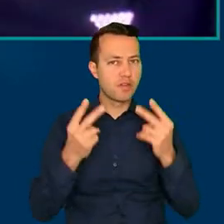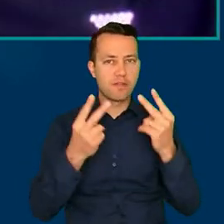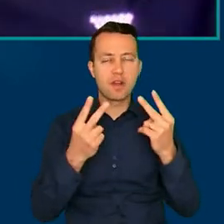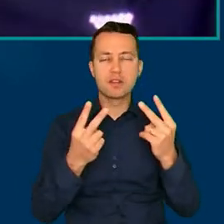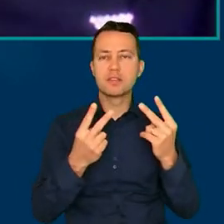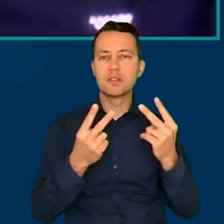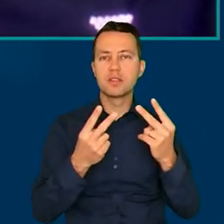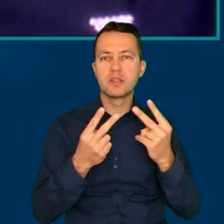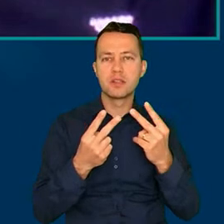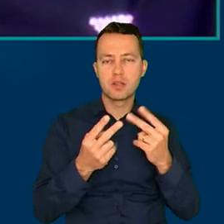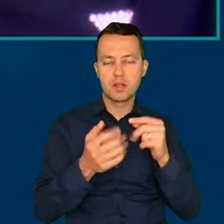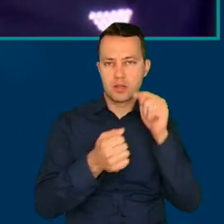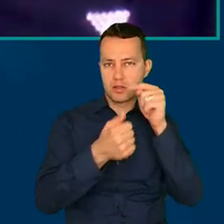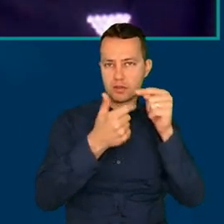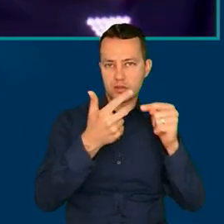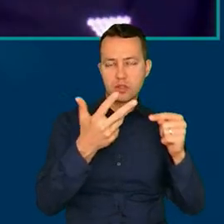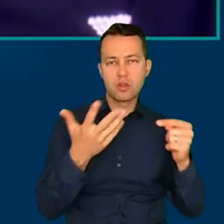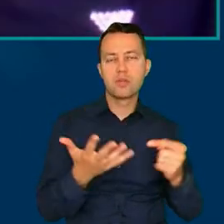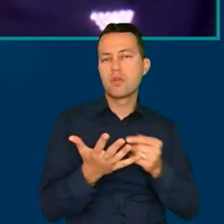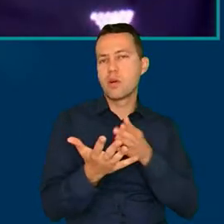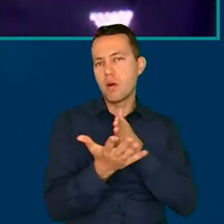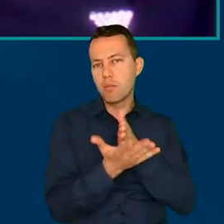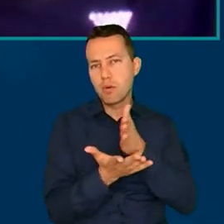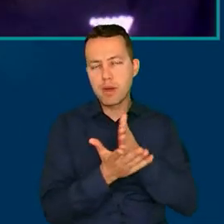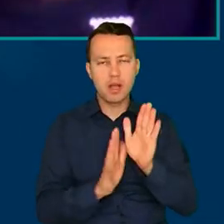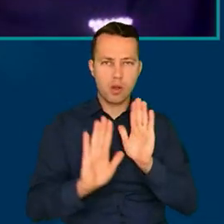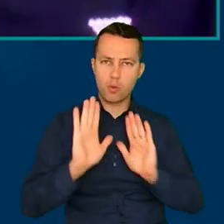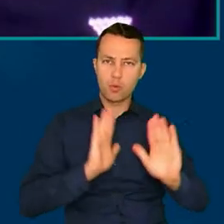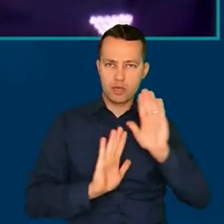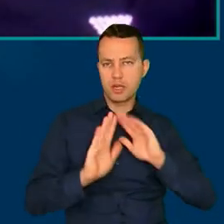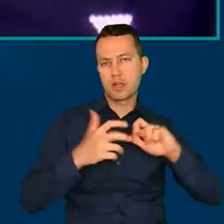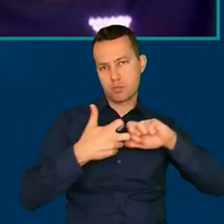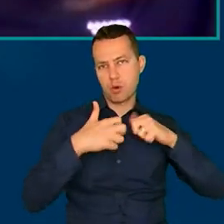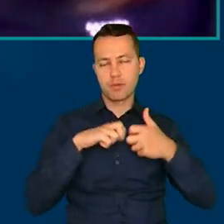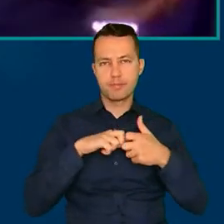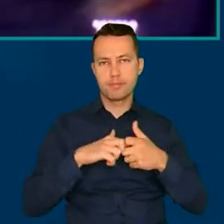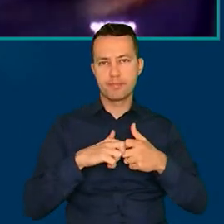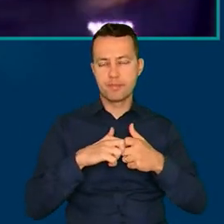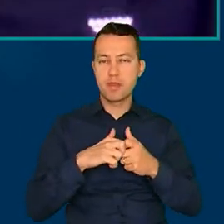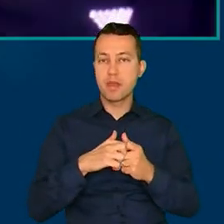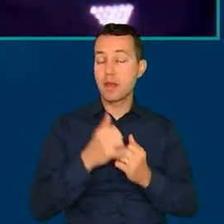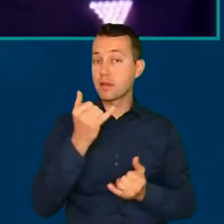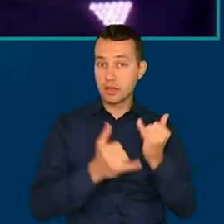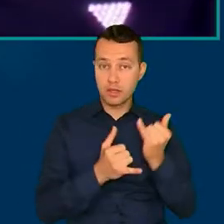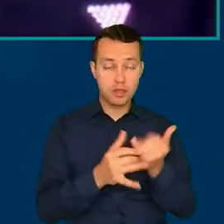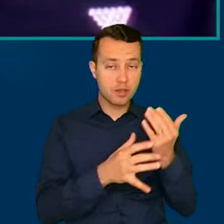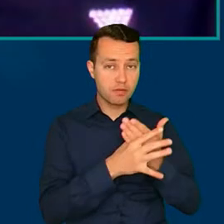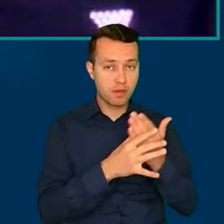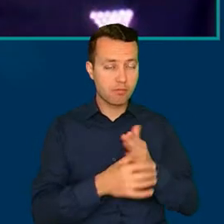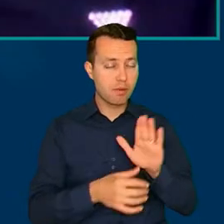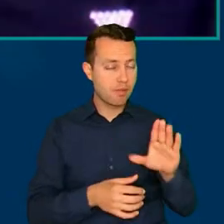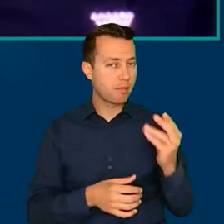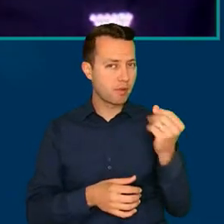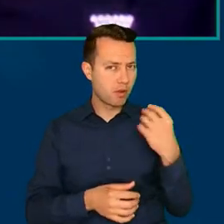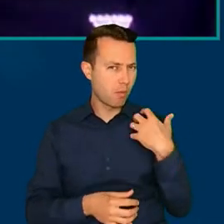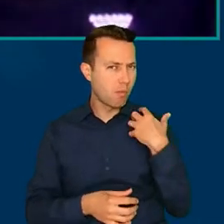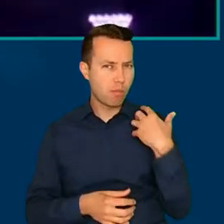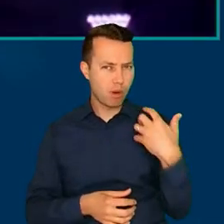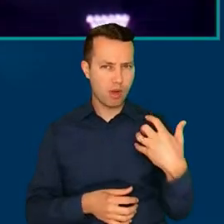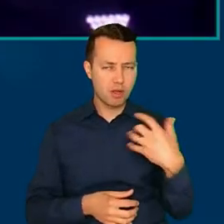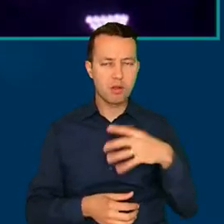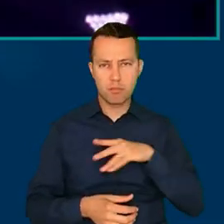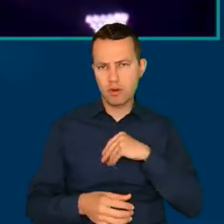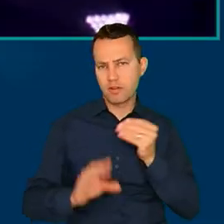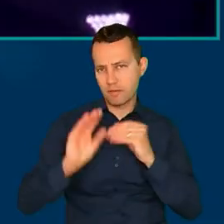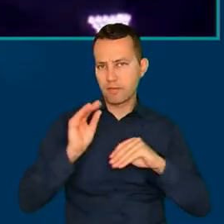that will make it possible to avoid the most serious cases. Unless the company has a bigger budget, then more things